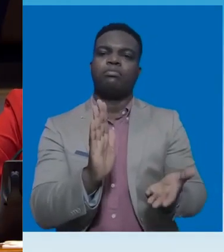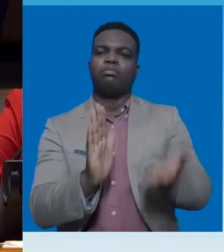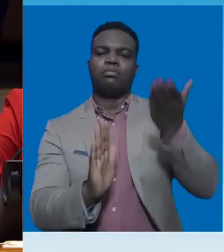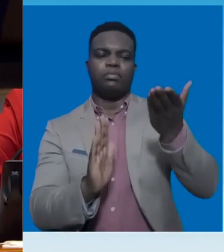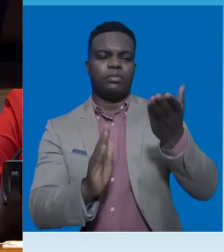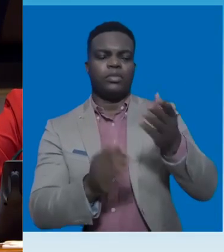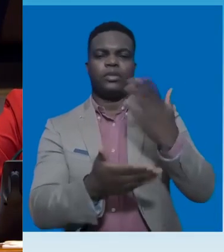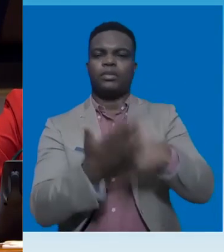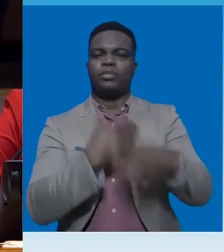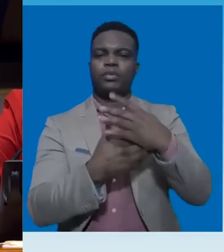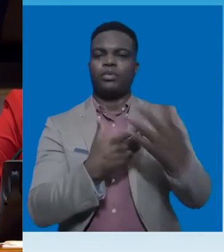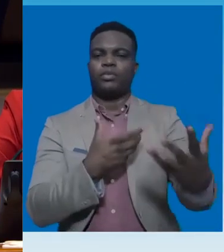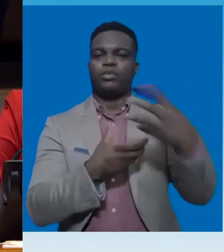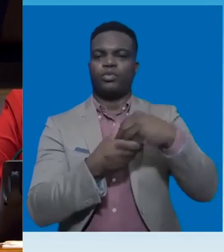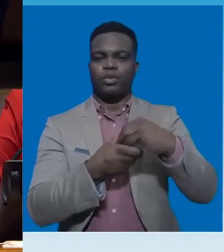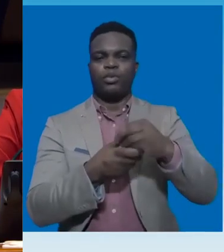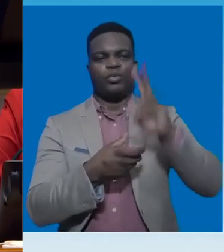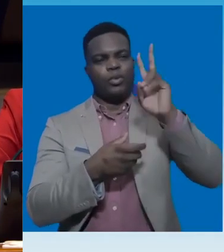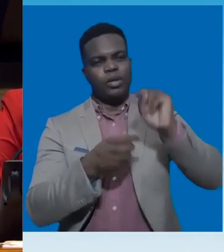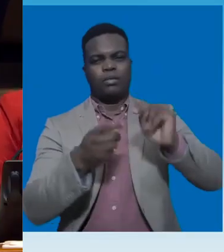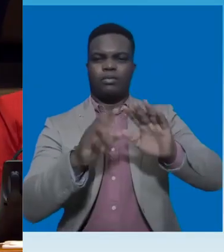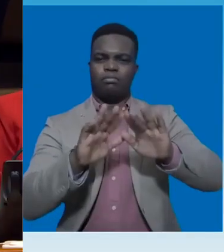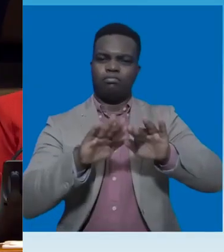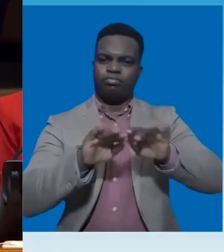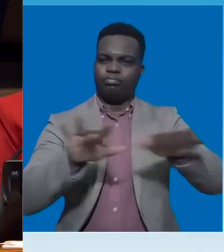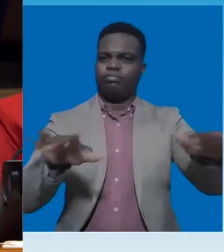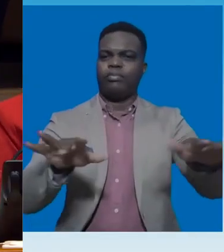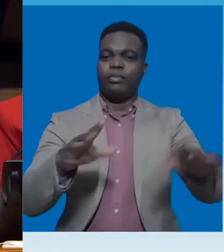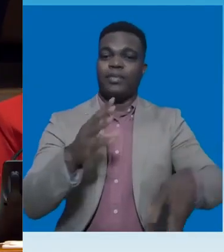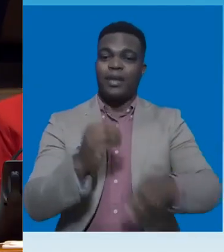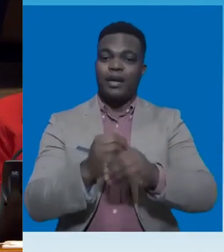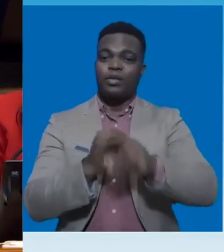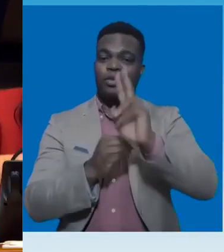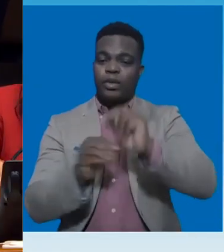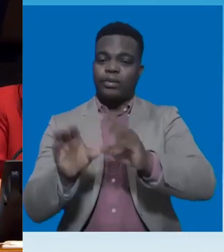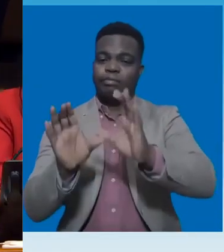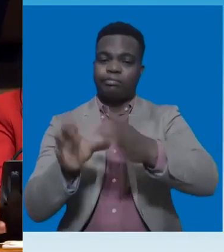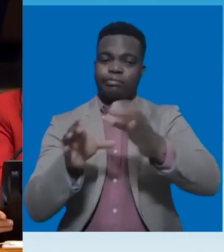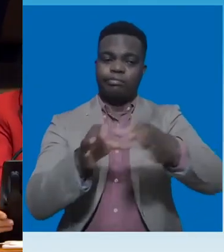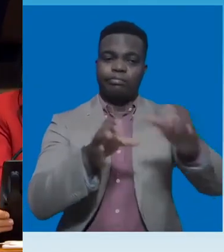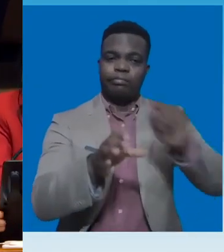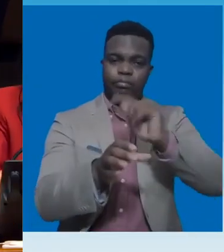dedicated UN entities and offices. I thank you very much.